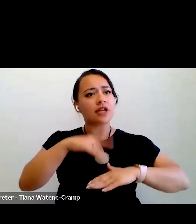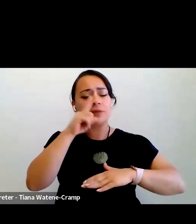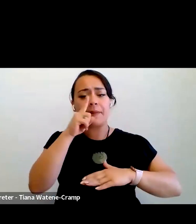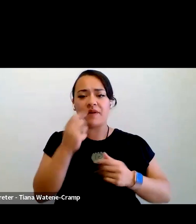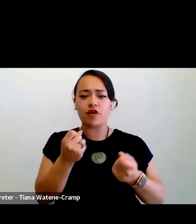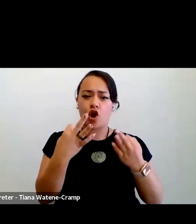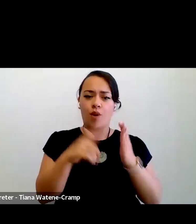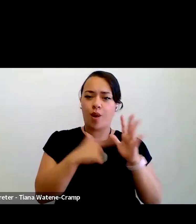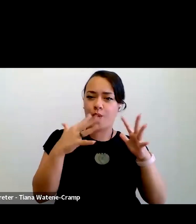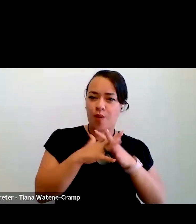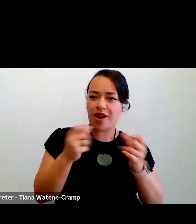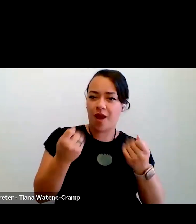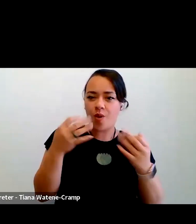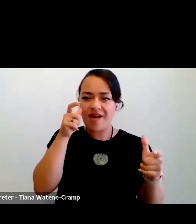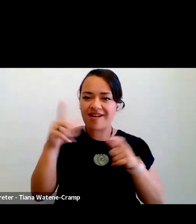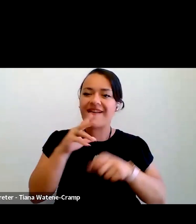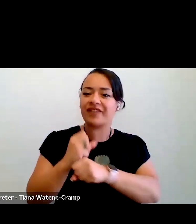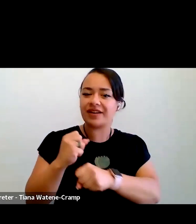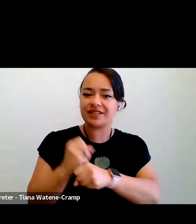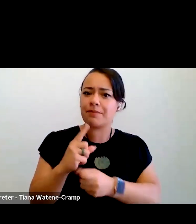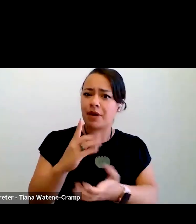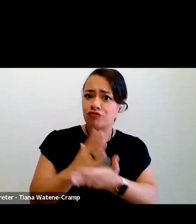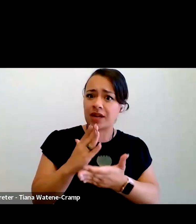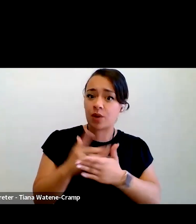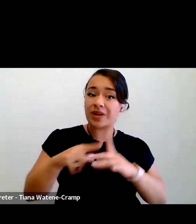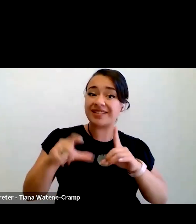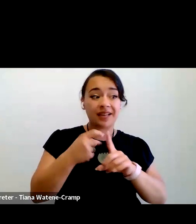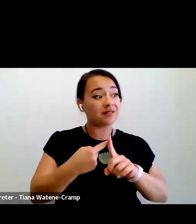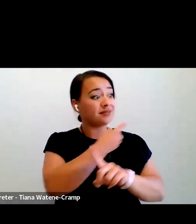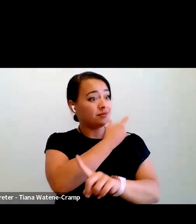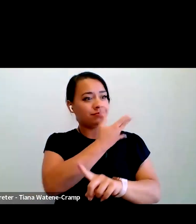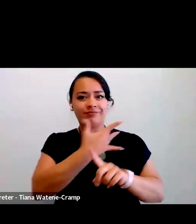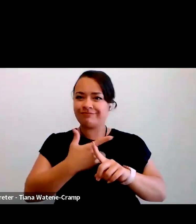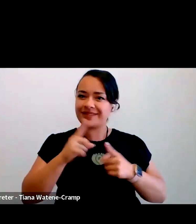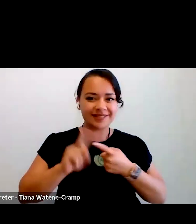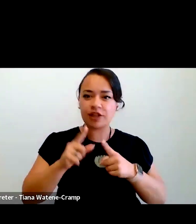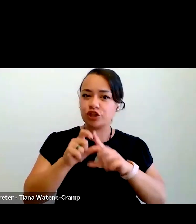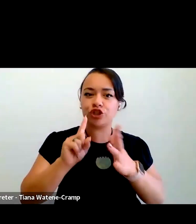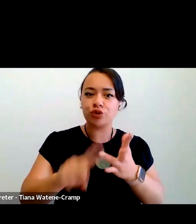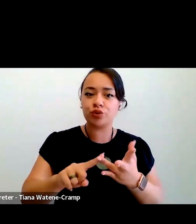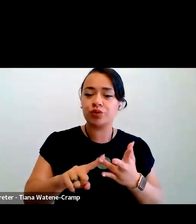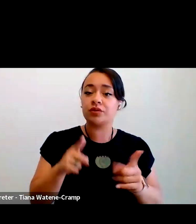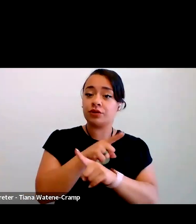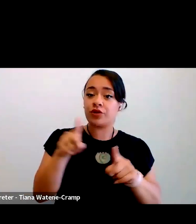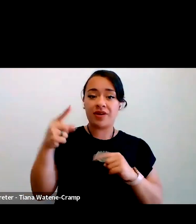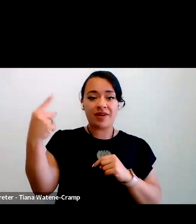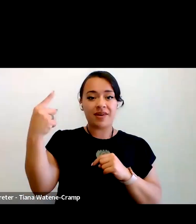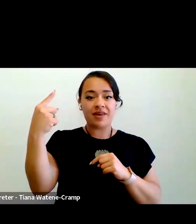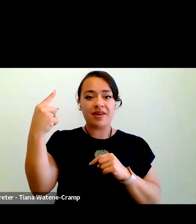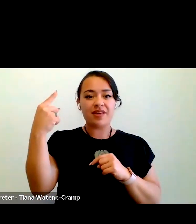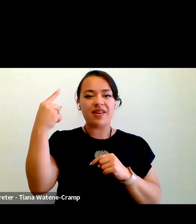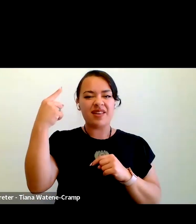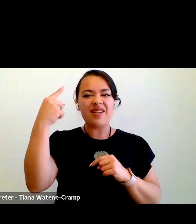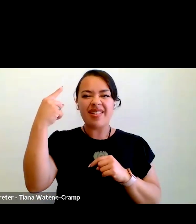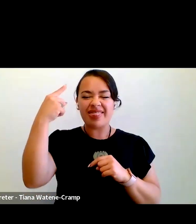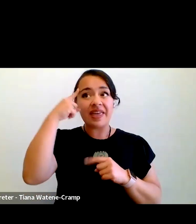But in fact, and of course we did, and we still do, to think we didn't or we don't is to actually deny our humanity, our ways